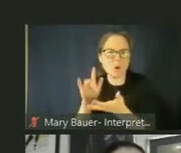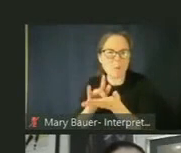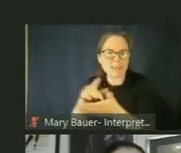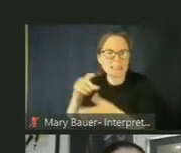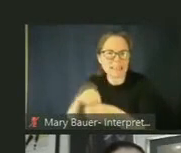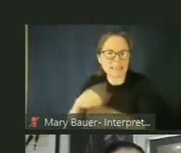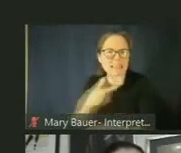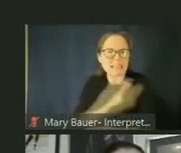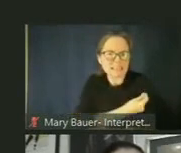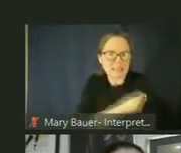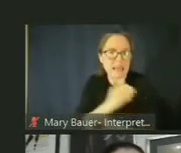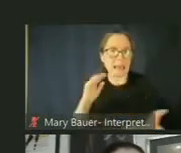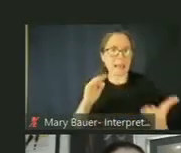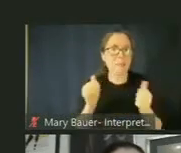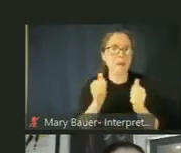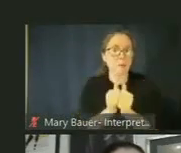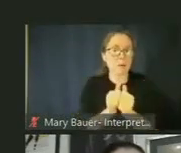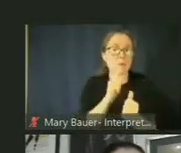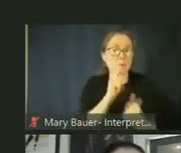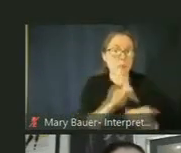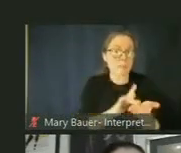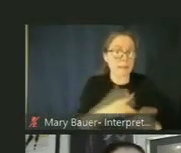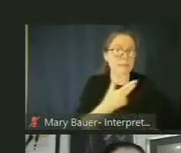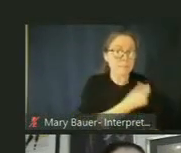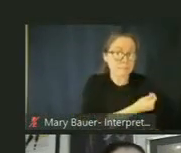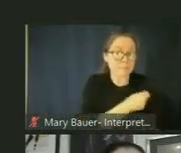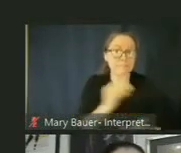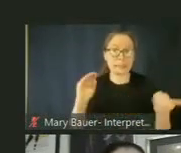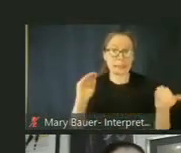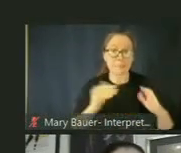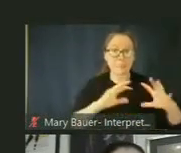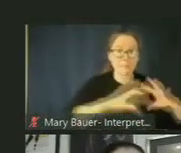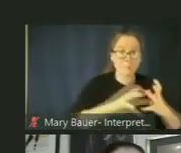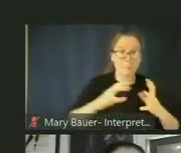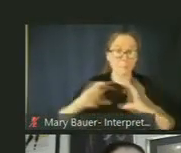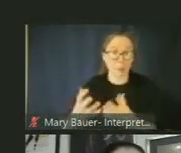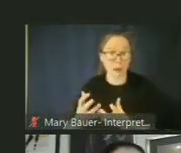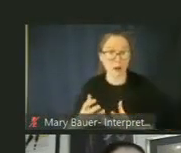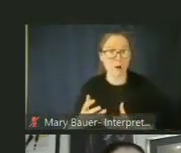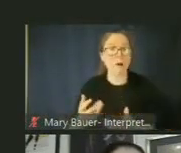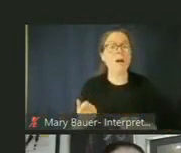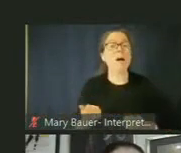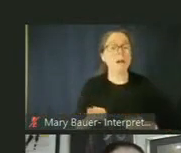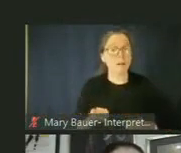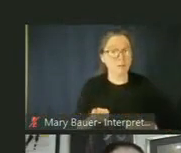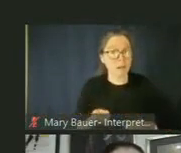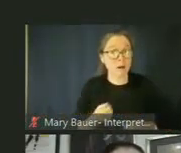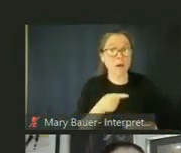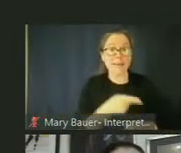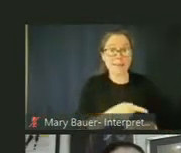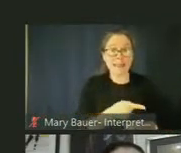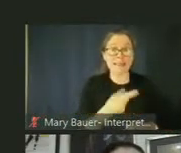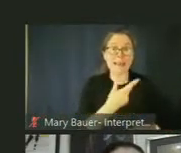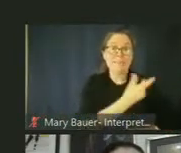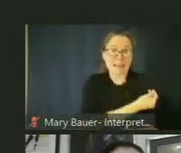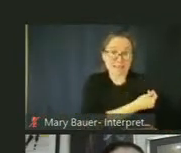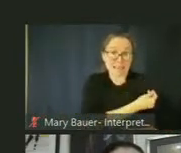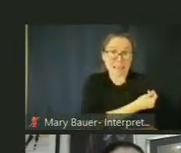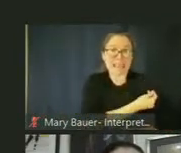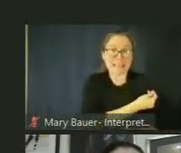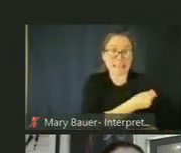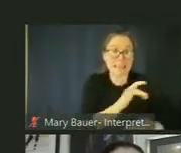compared to those that received the vaccine, we know that significantly less people in the trial that were in the vaccine, that received the